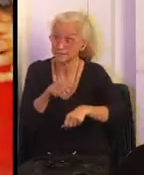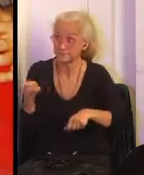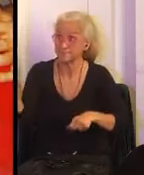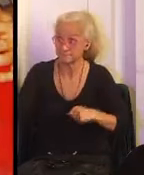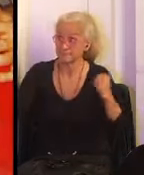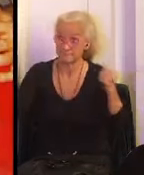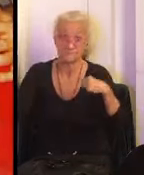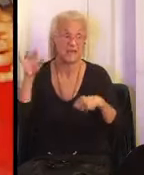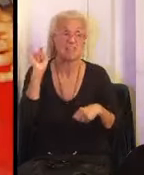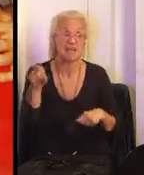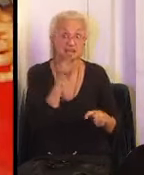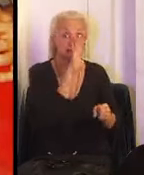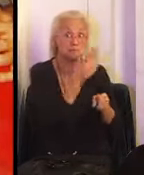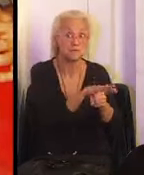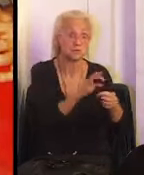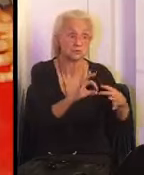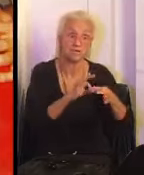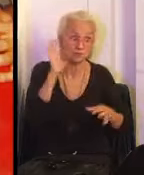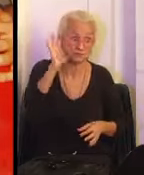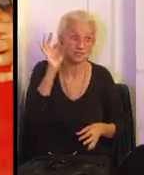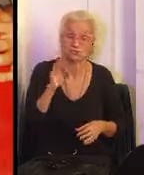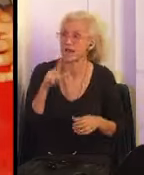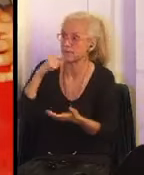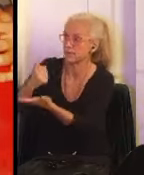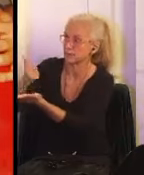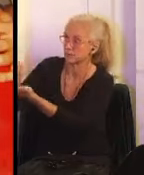Now, that's commitment in ministry.